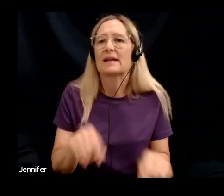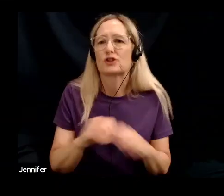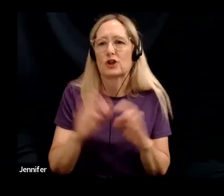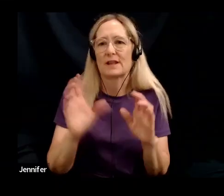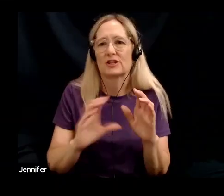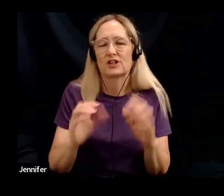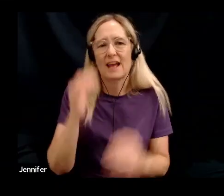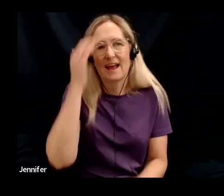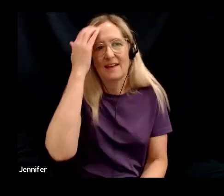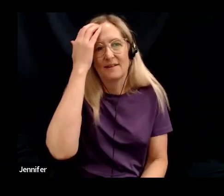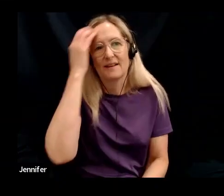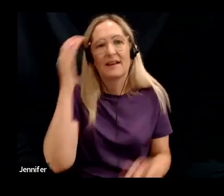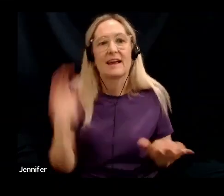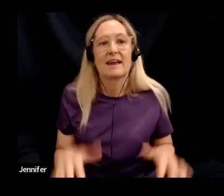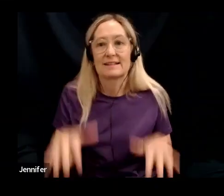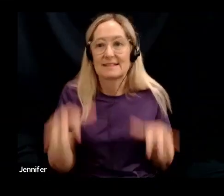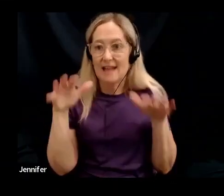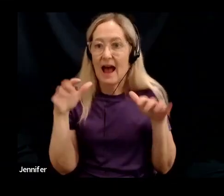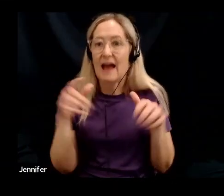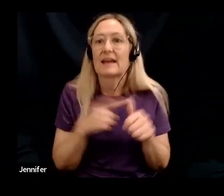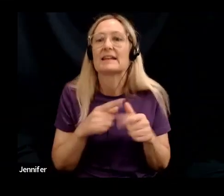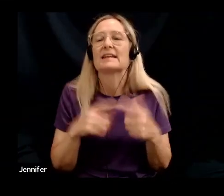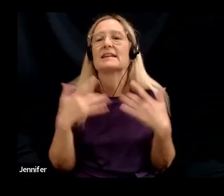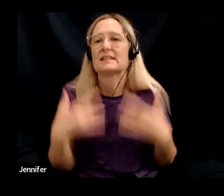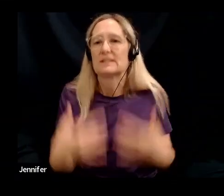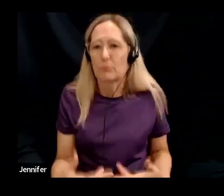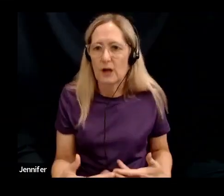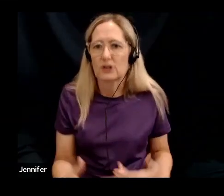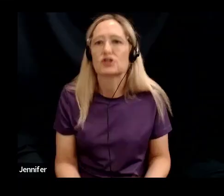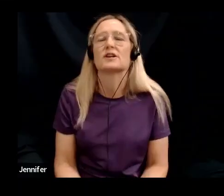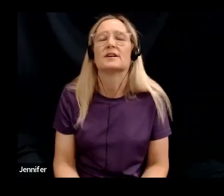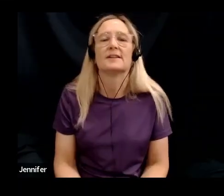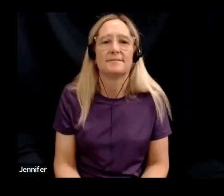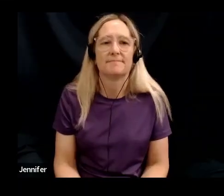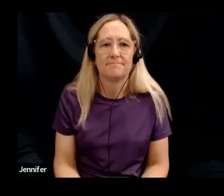I see anxiety, depression, anxiety.